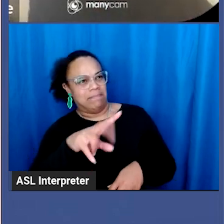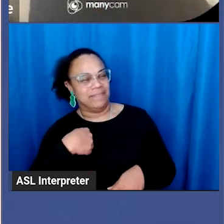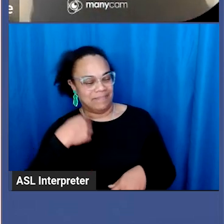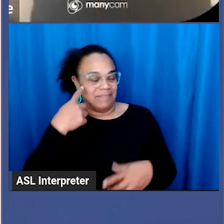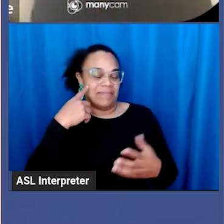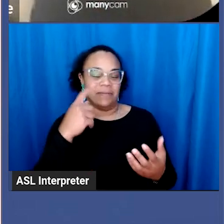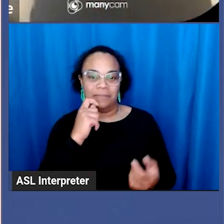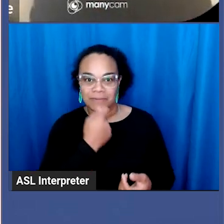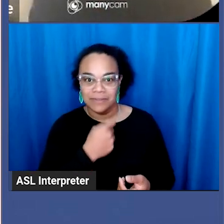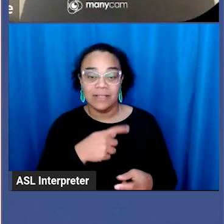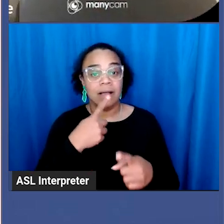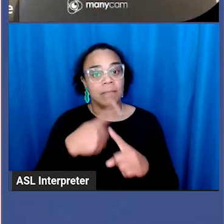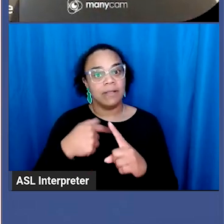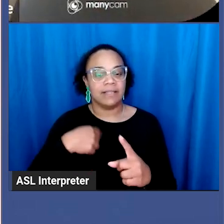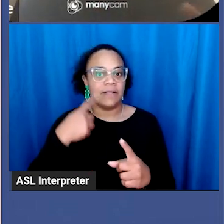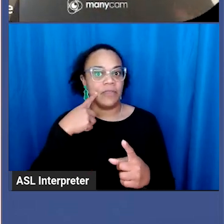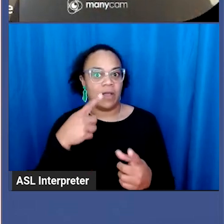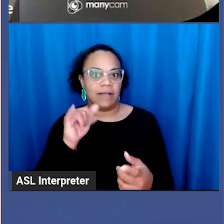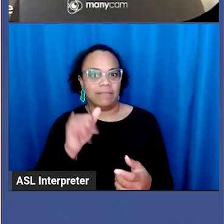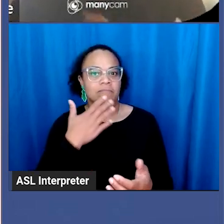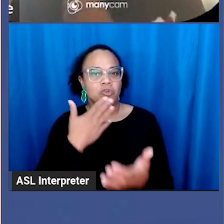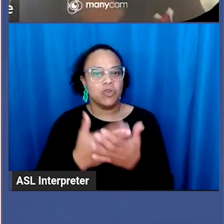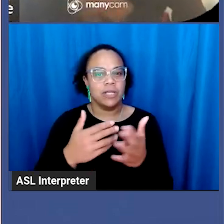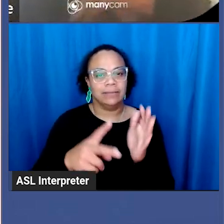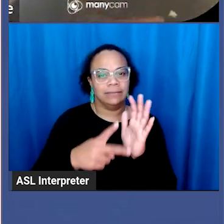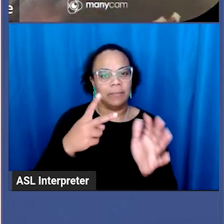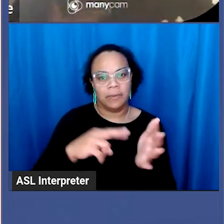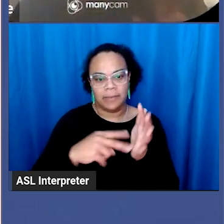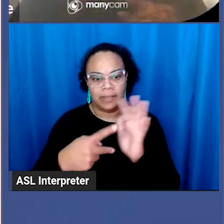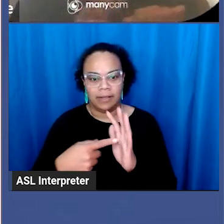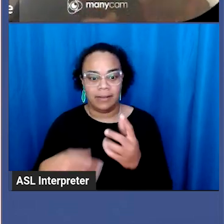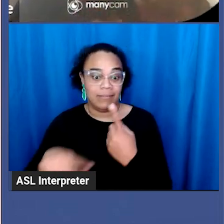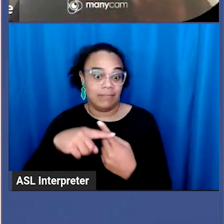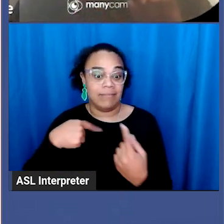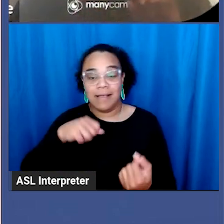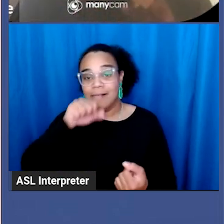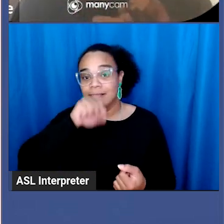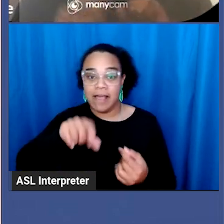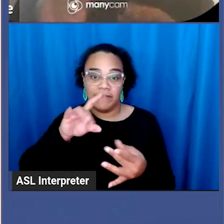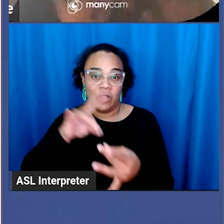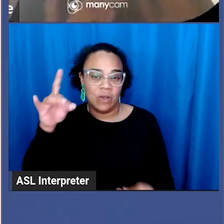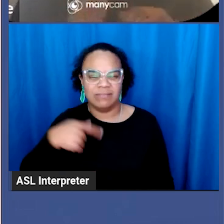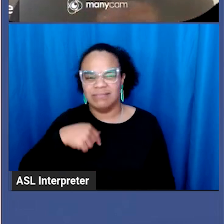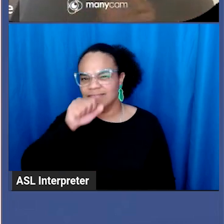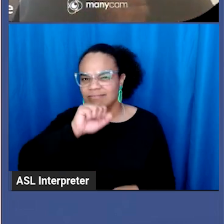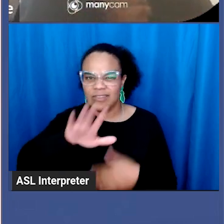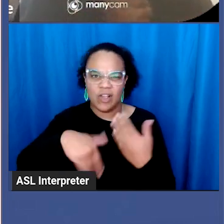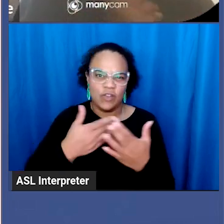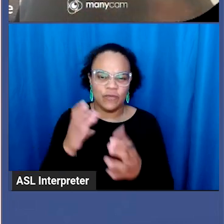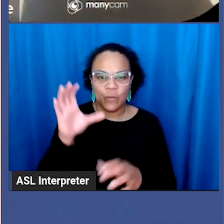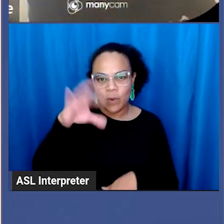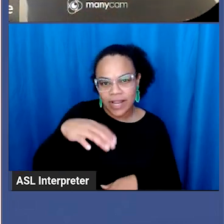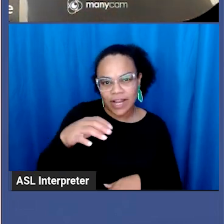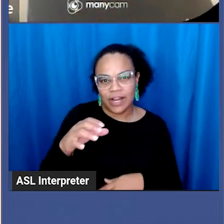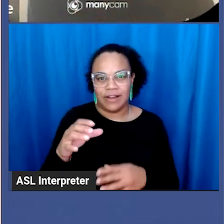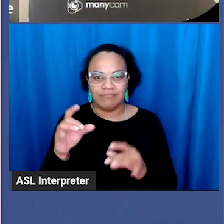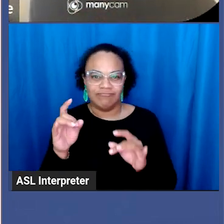sure. Oh yeah, and I love ghosts. I love like all of that weird, strange, spooky